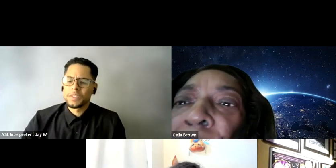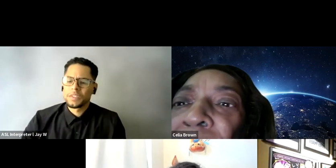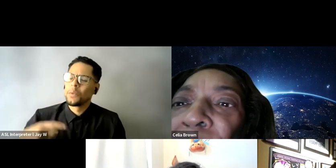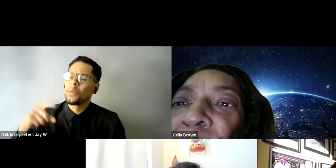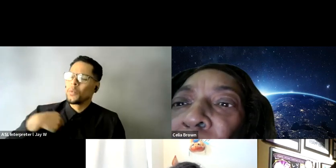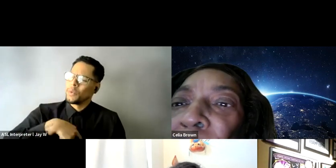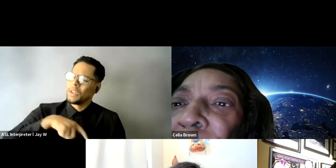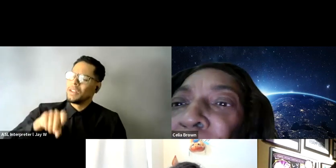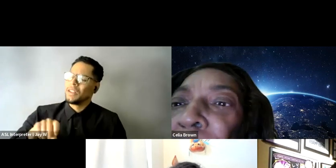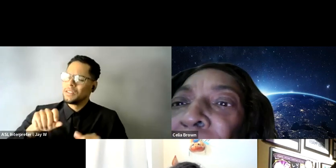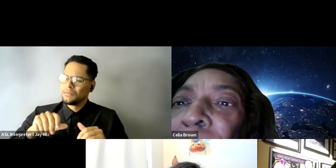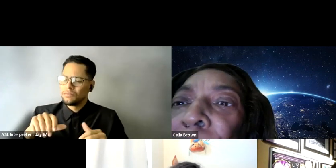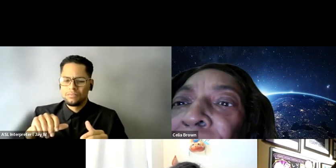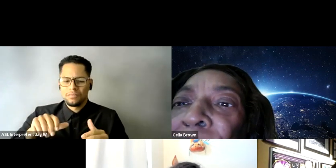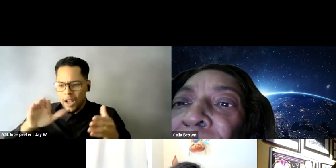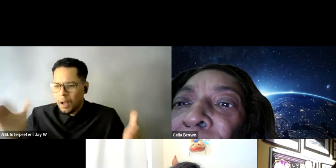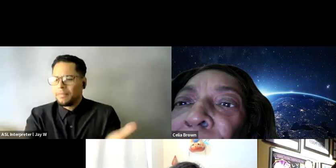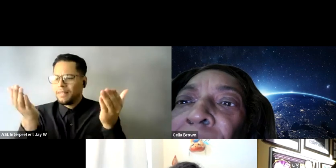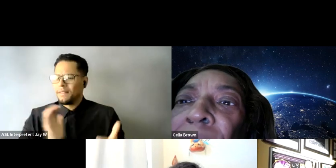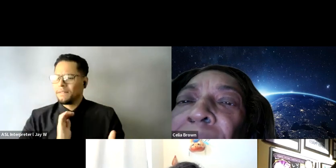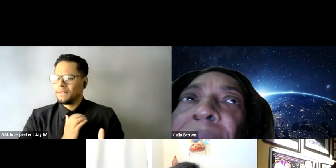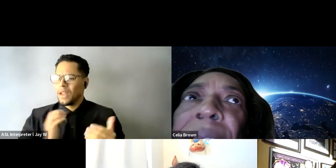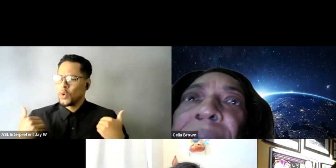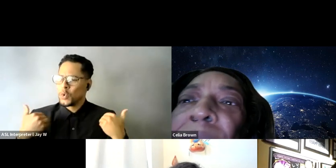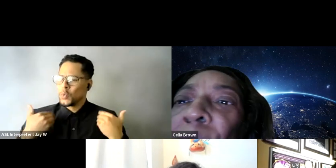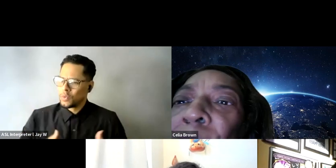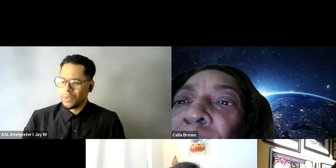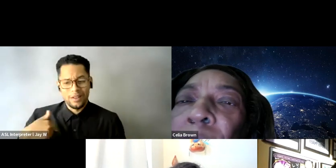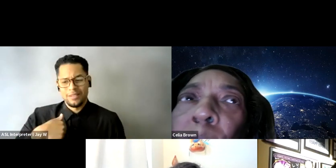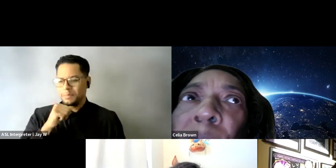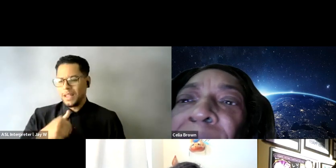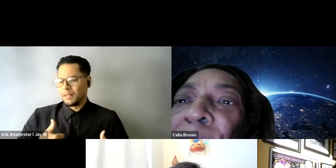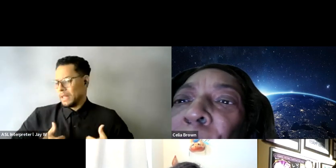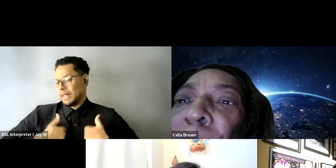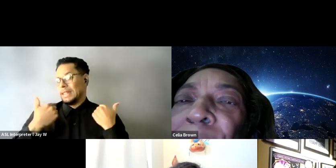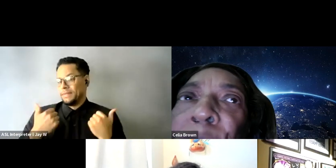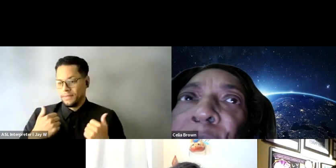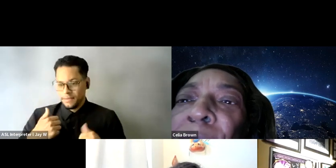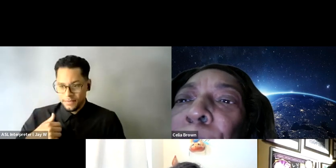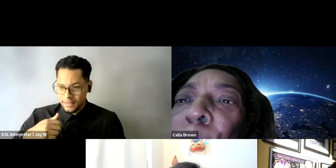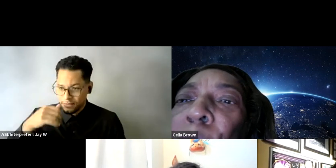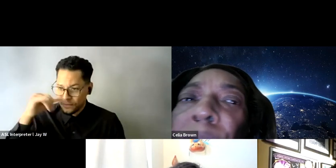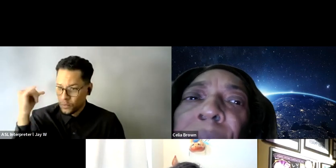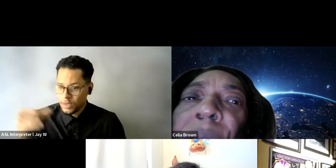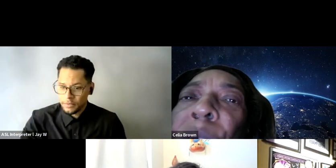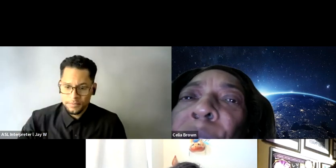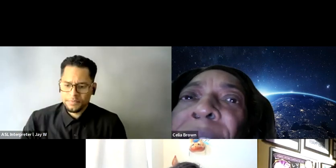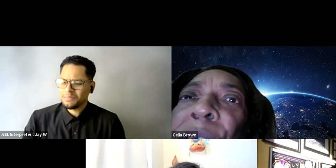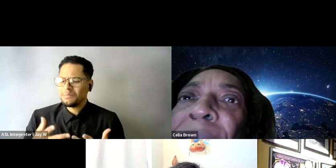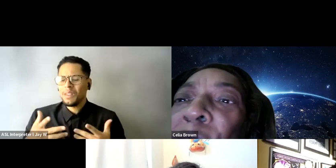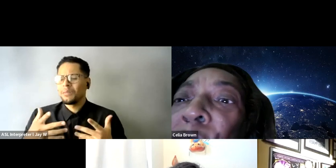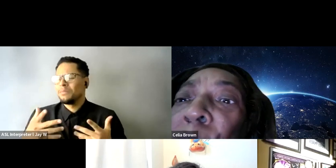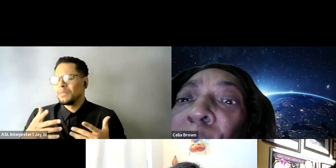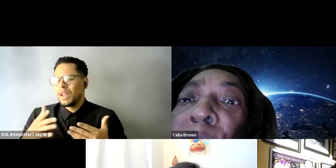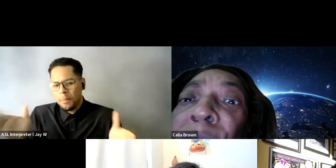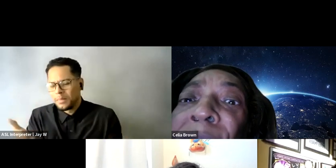youth, the next generation. I'm not going to be here forever, and, you know, whatever mentorship or whatever I